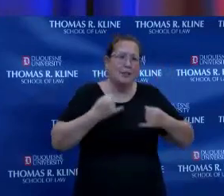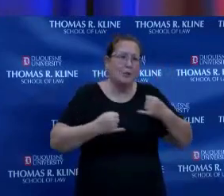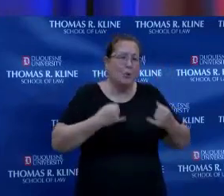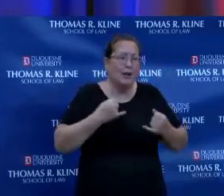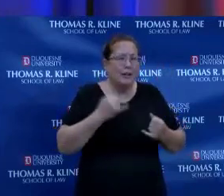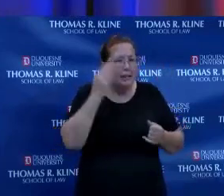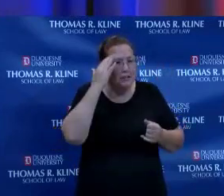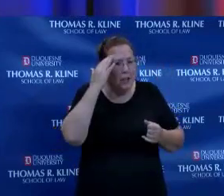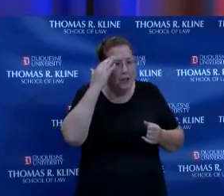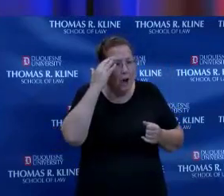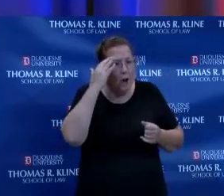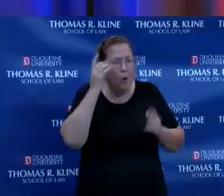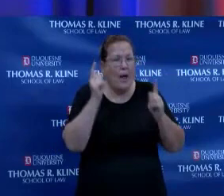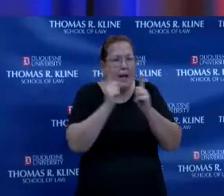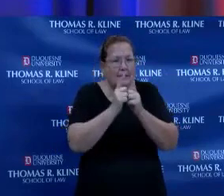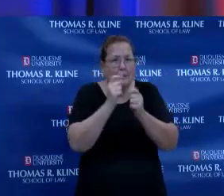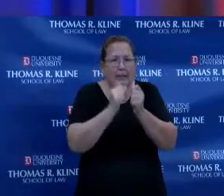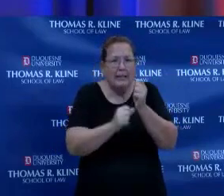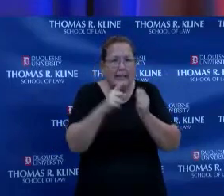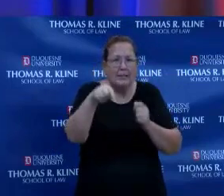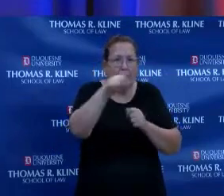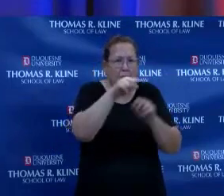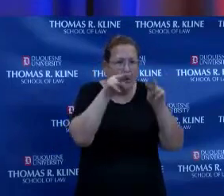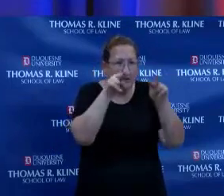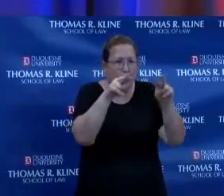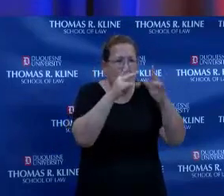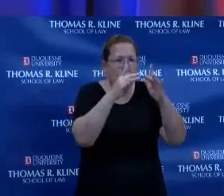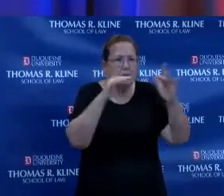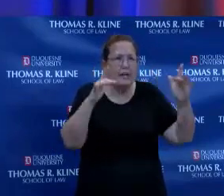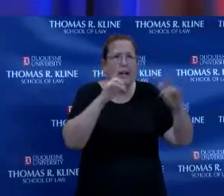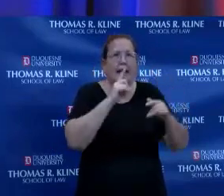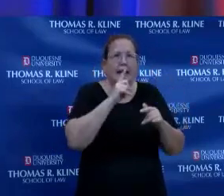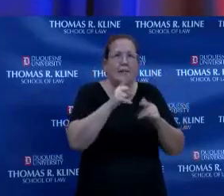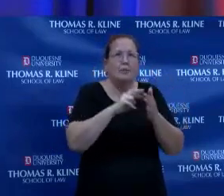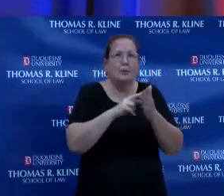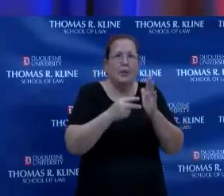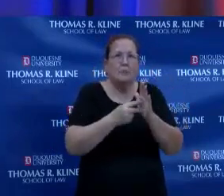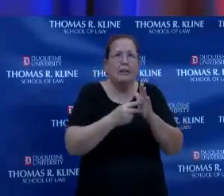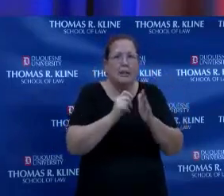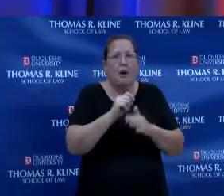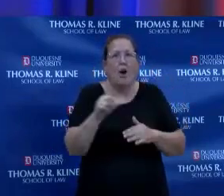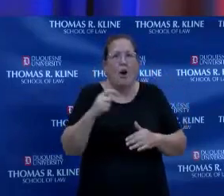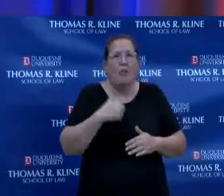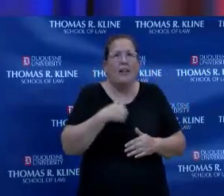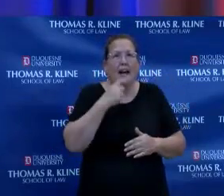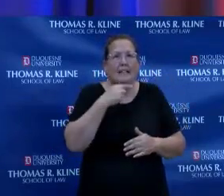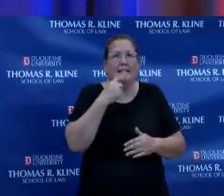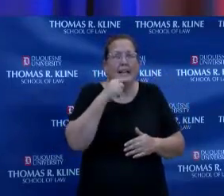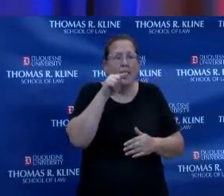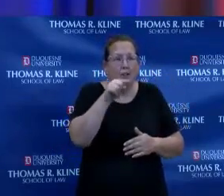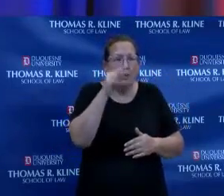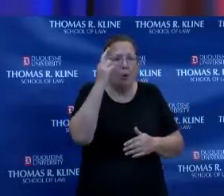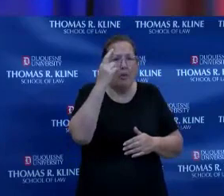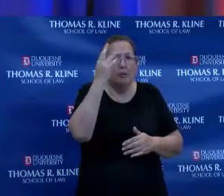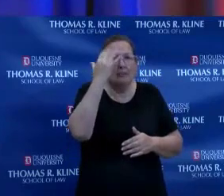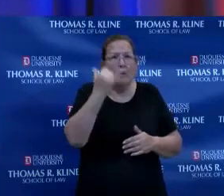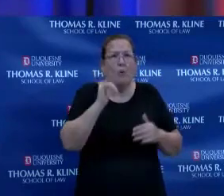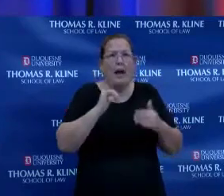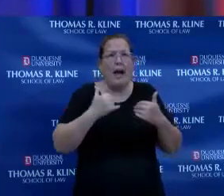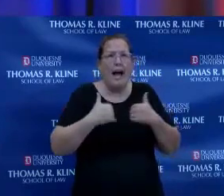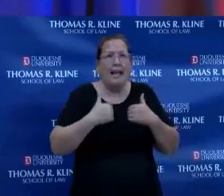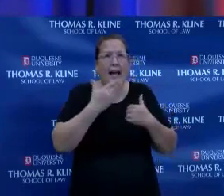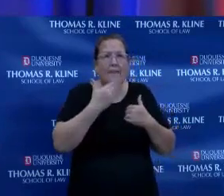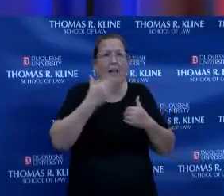each of you and to watch you shine. And I truly mean it all that when I say that all of you are the reason why I have the best job in the